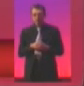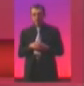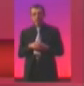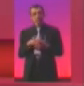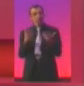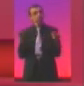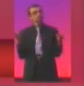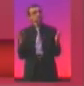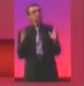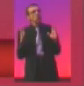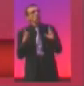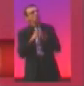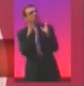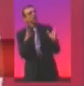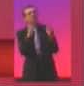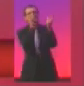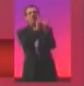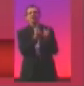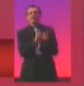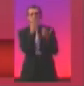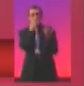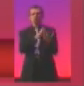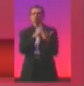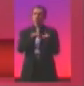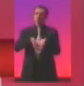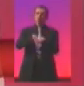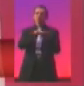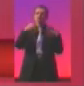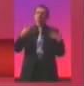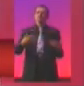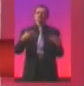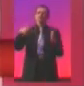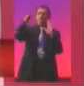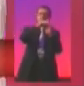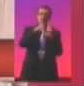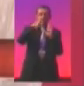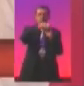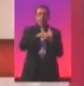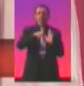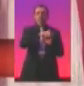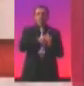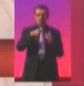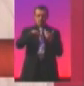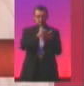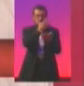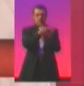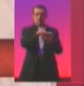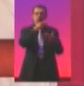And we have to take on all the big issues that we face in our democracy. And we have to show that we will be the